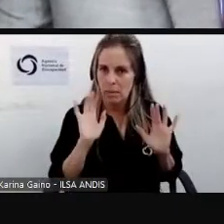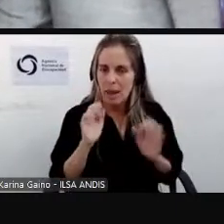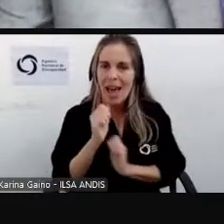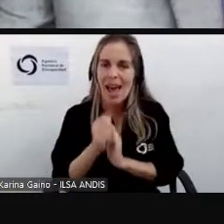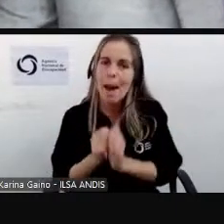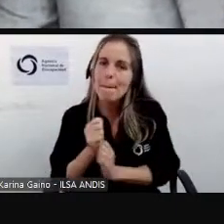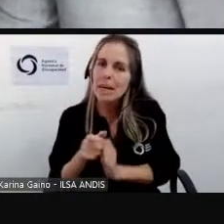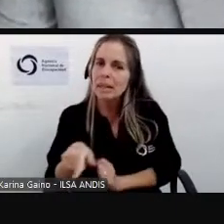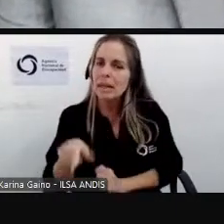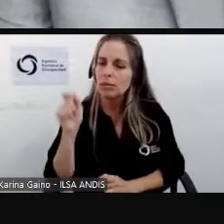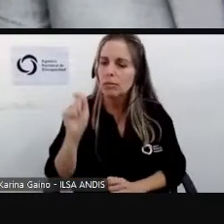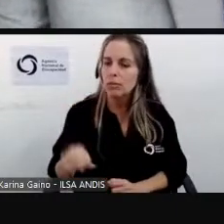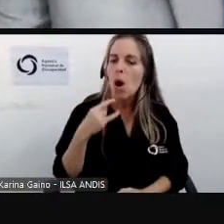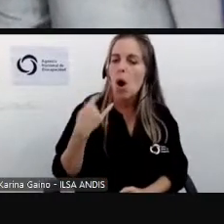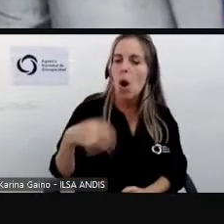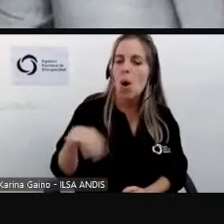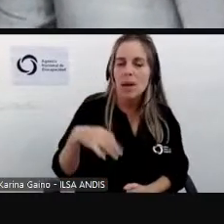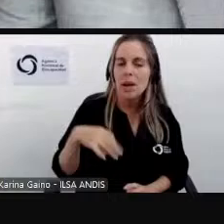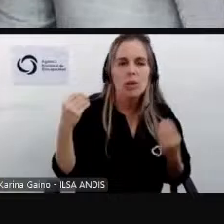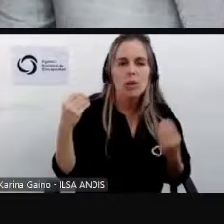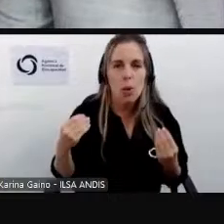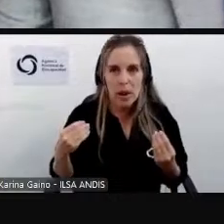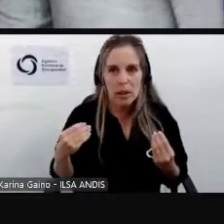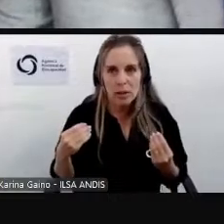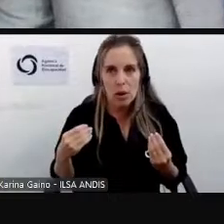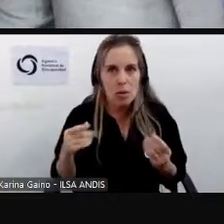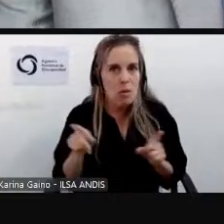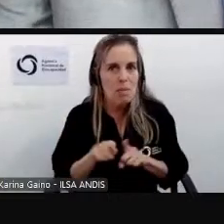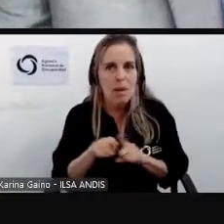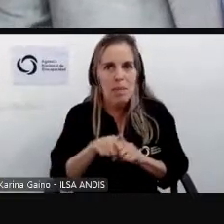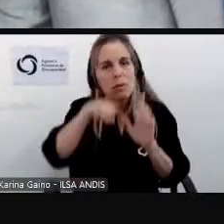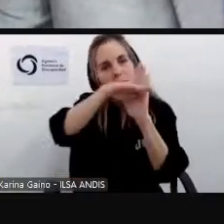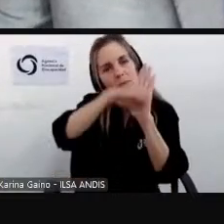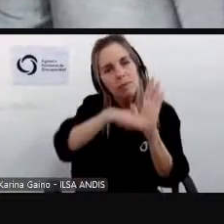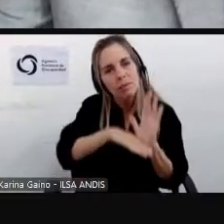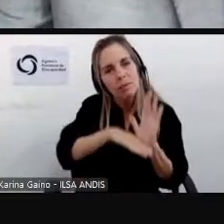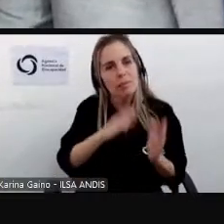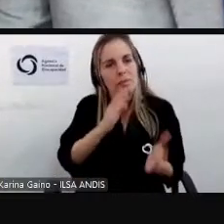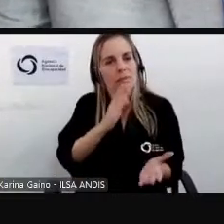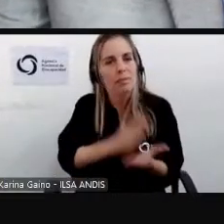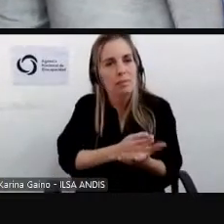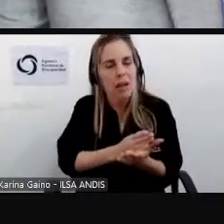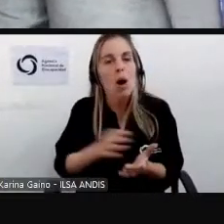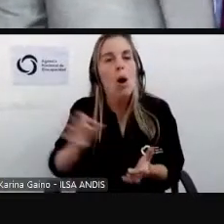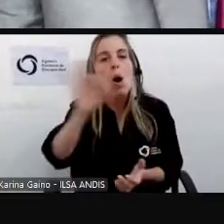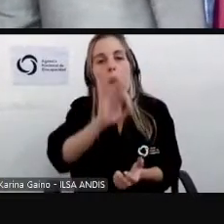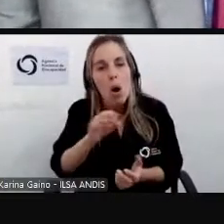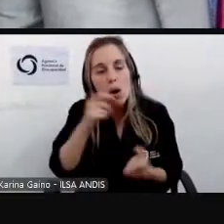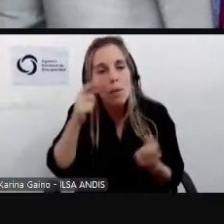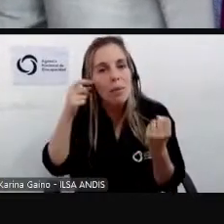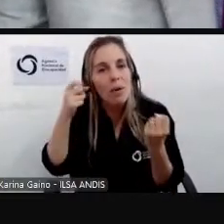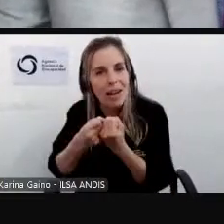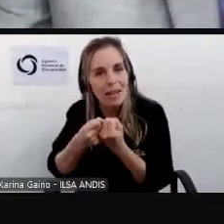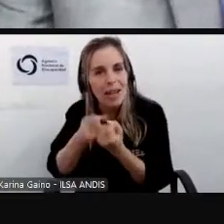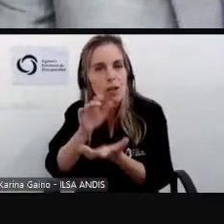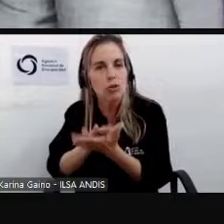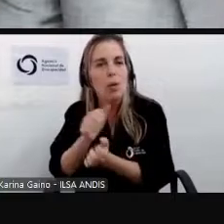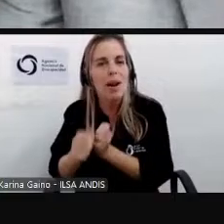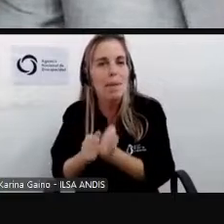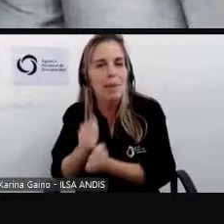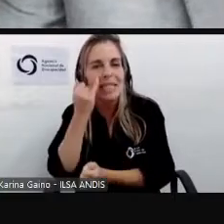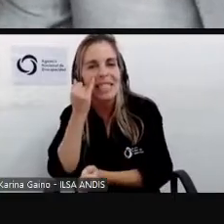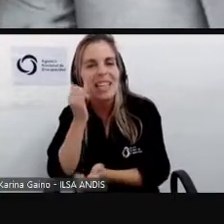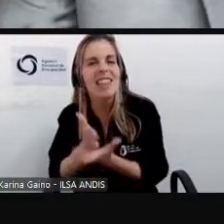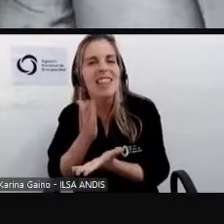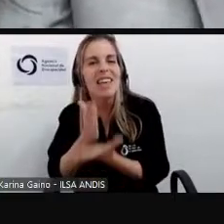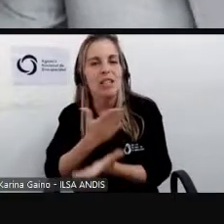to the obligations of companies within the framework of the guiding principles, or within the